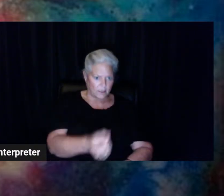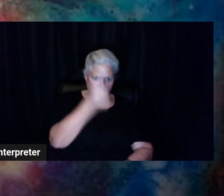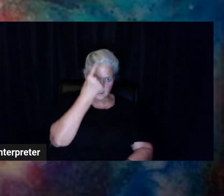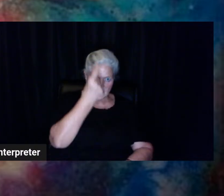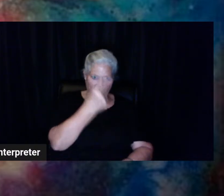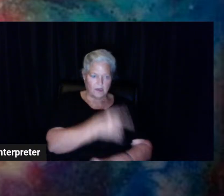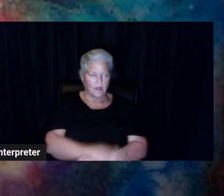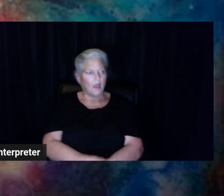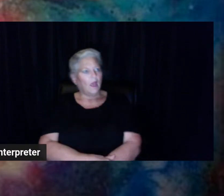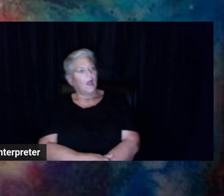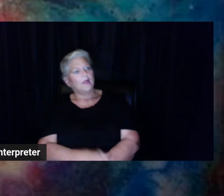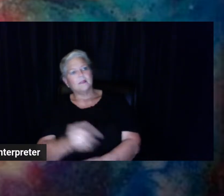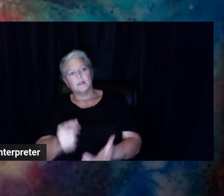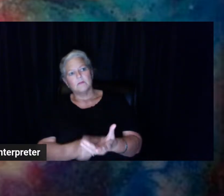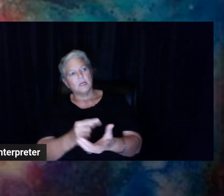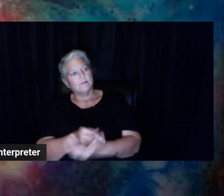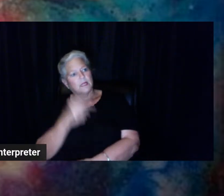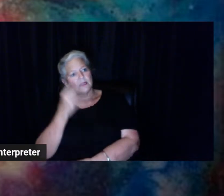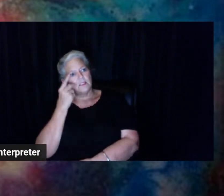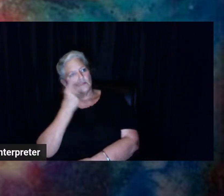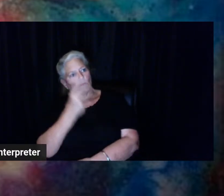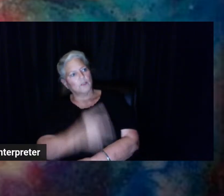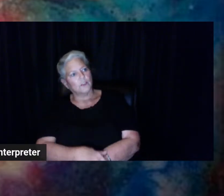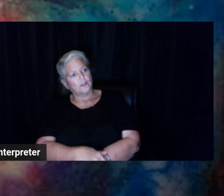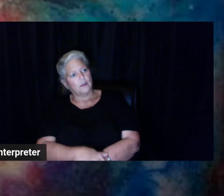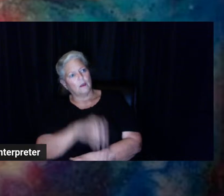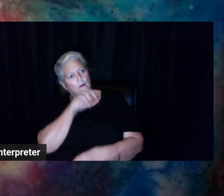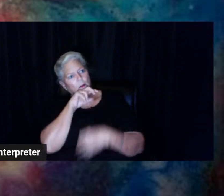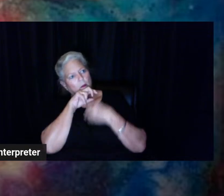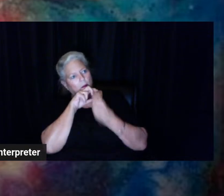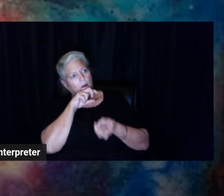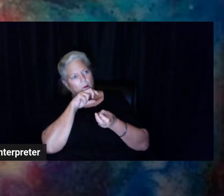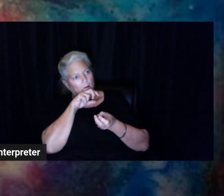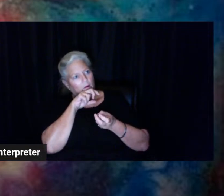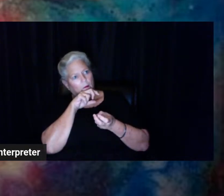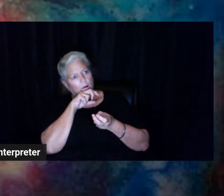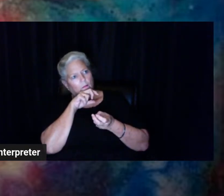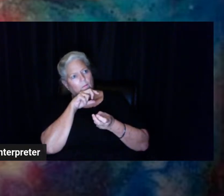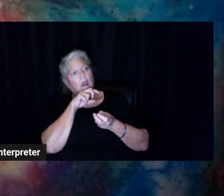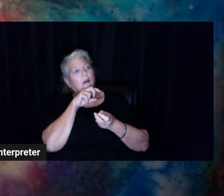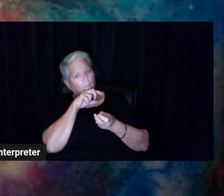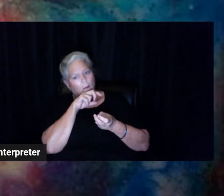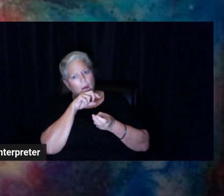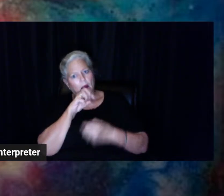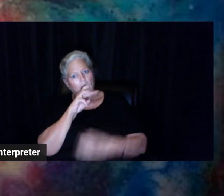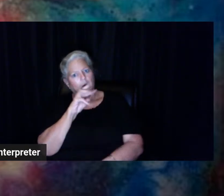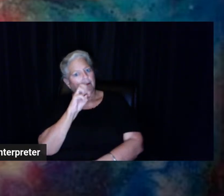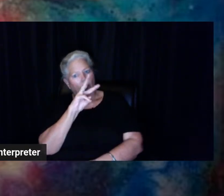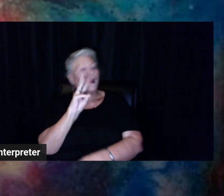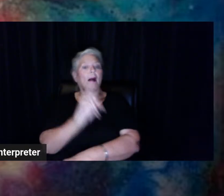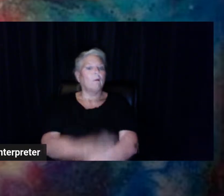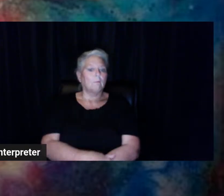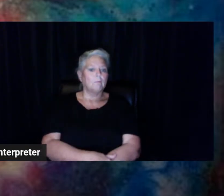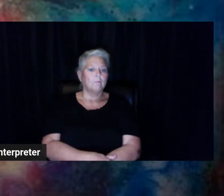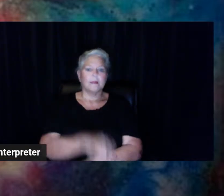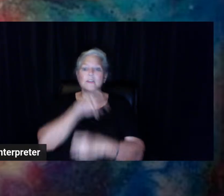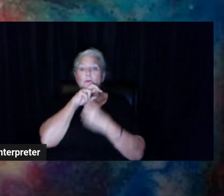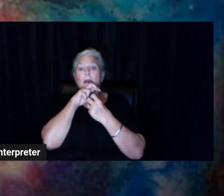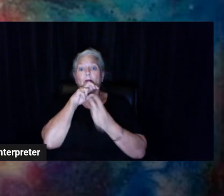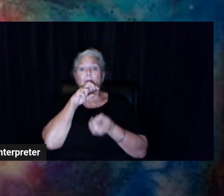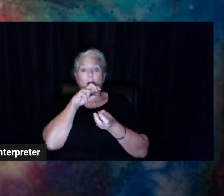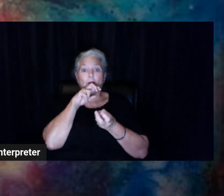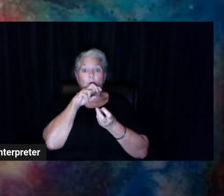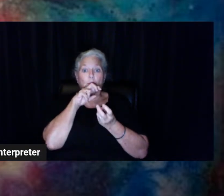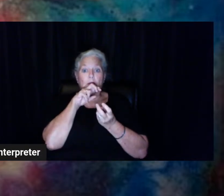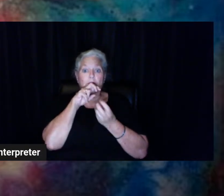can understand it. And sometimes I just watch and go, wow, wow. That's your